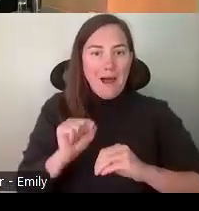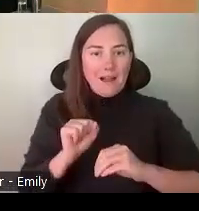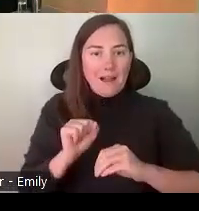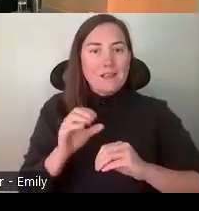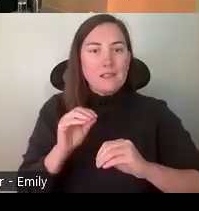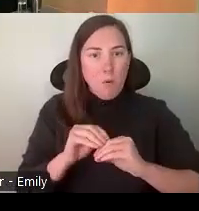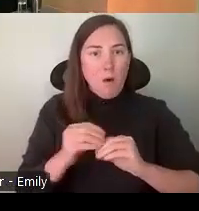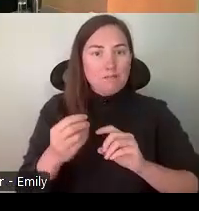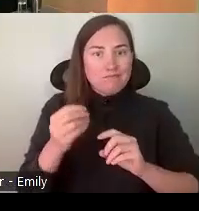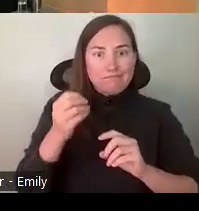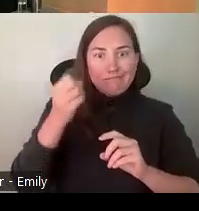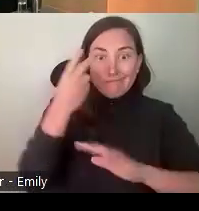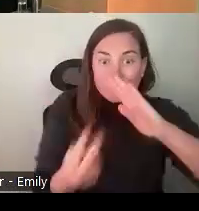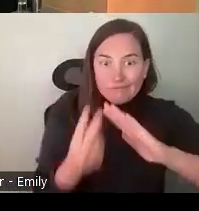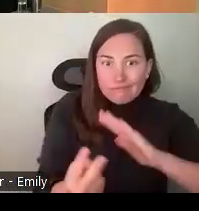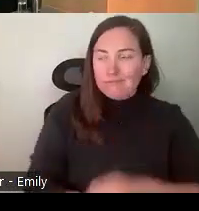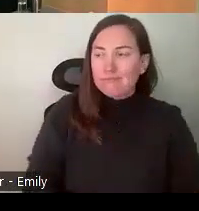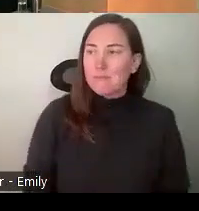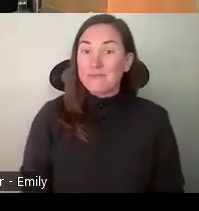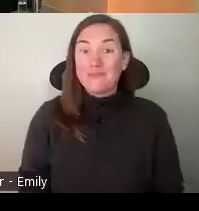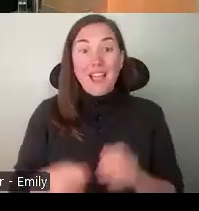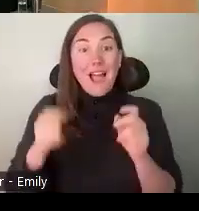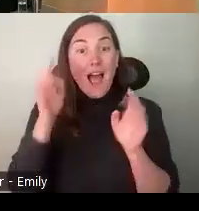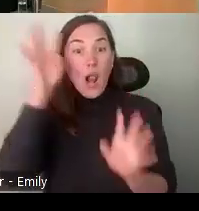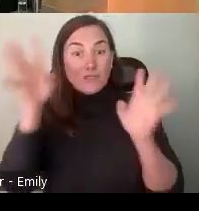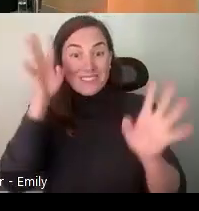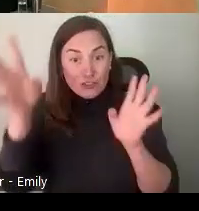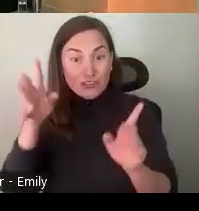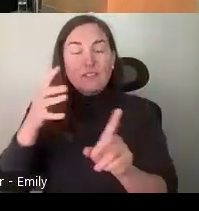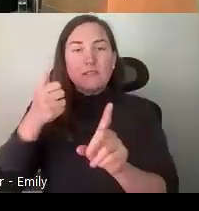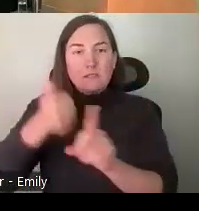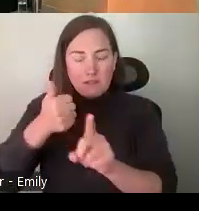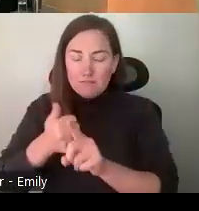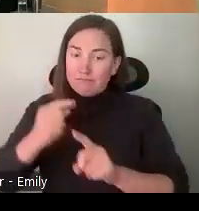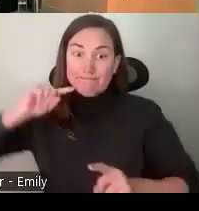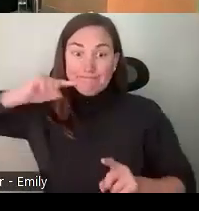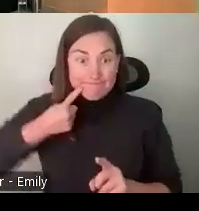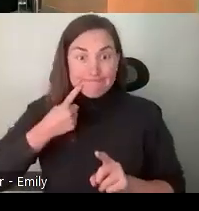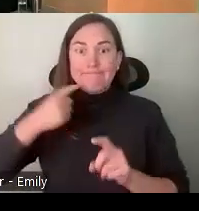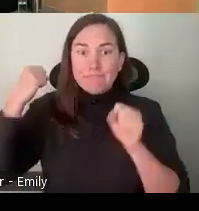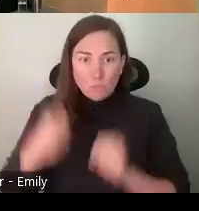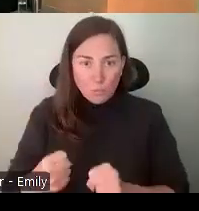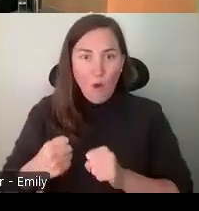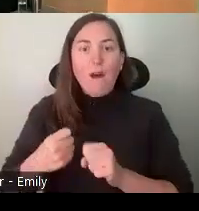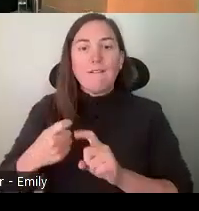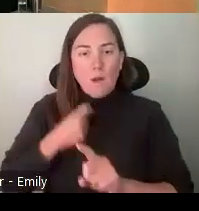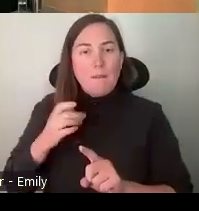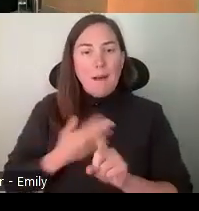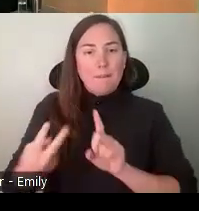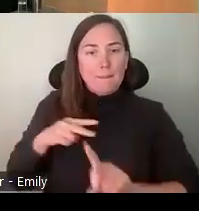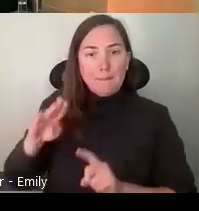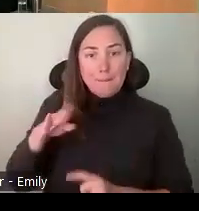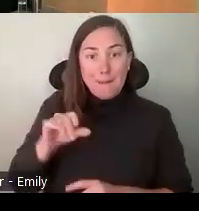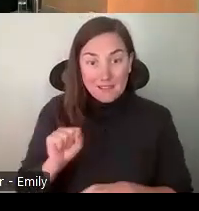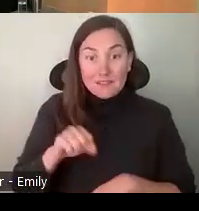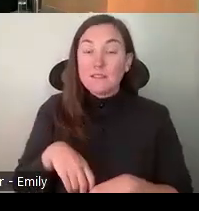Based on this, it's been proposed that hallucinations might reflect an extreme form of this perceptual bias, such that there's an overweighting